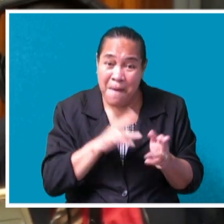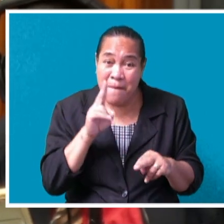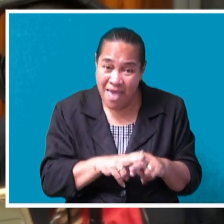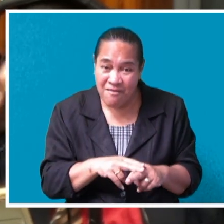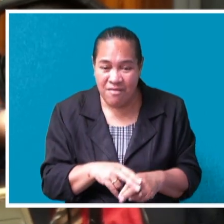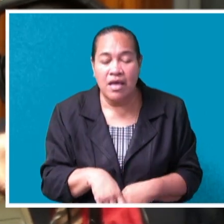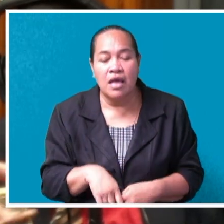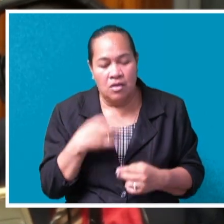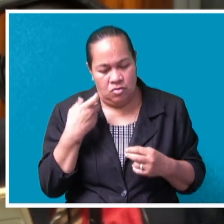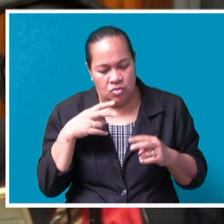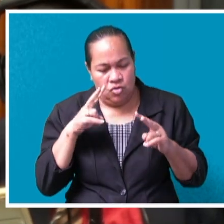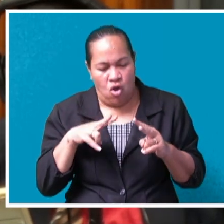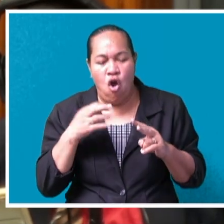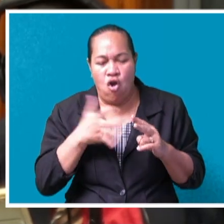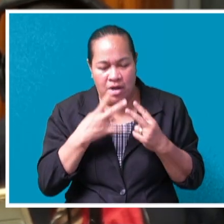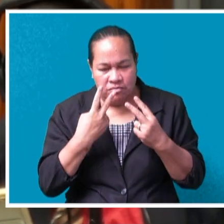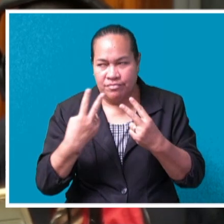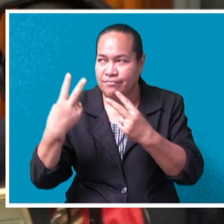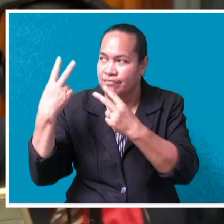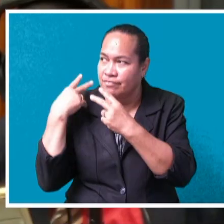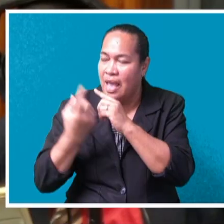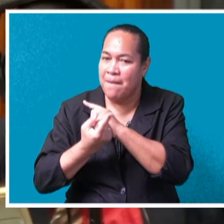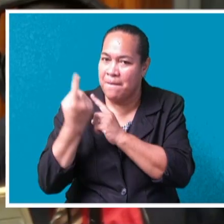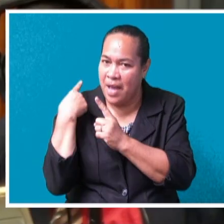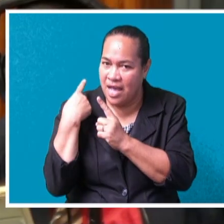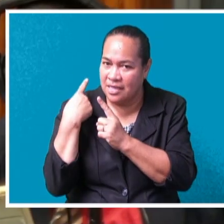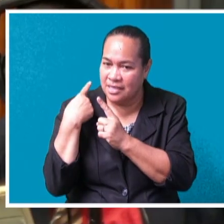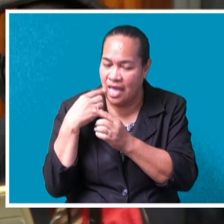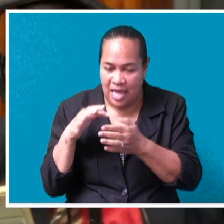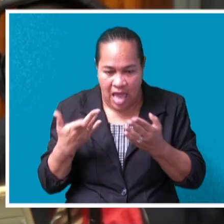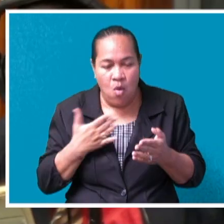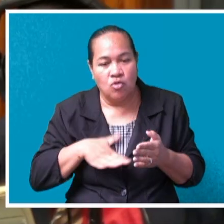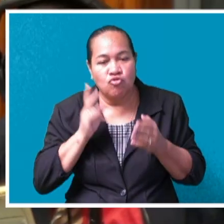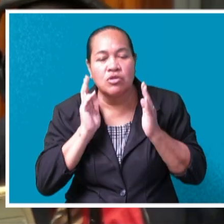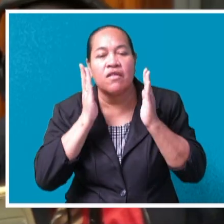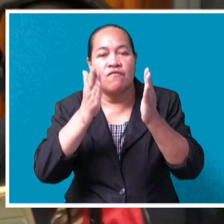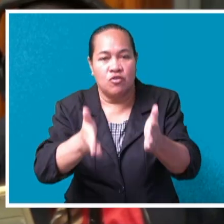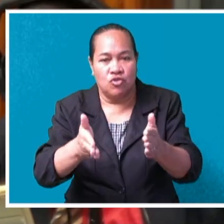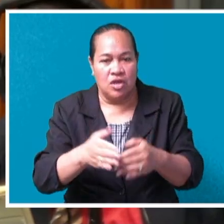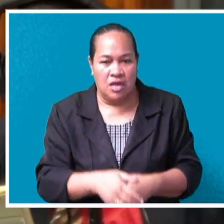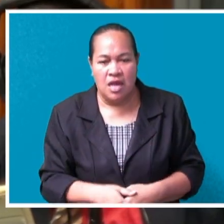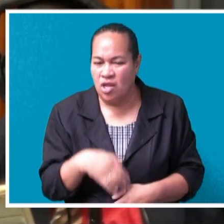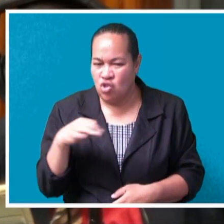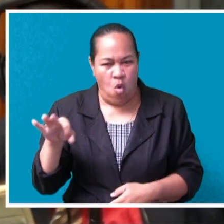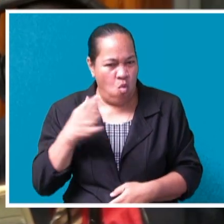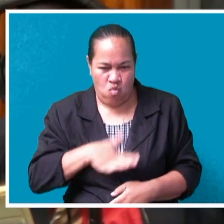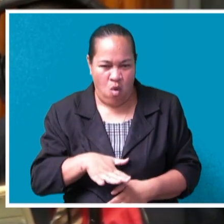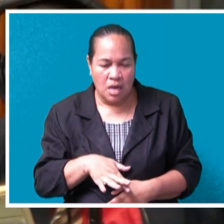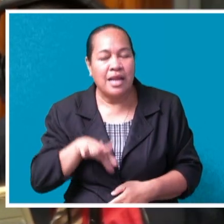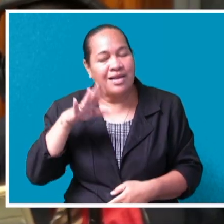has looked at its past, it has reconciled its past, it's looking at the future. It has no intention but to follow the